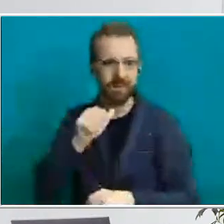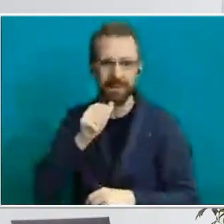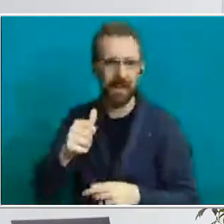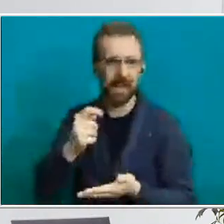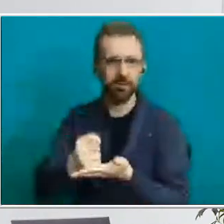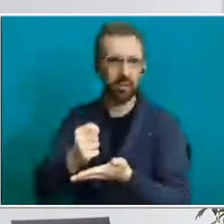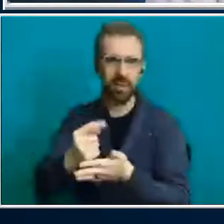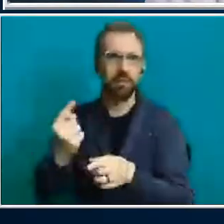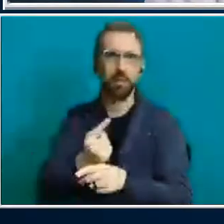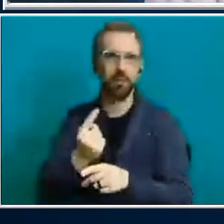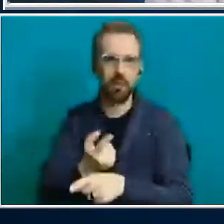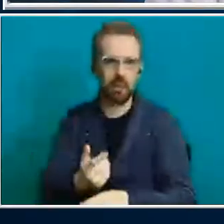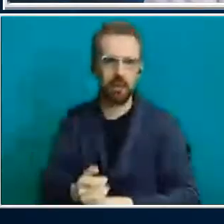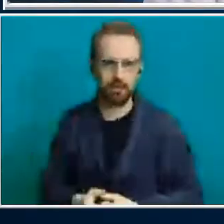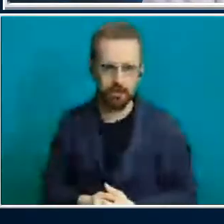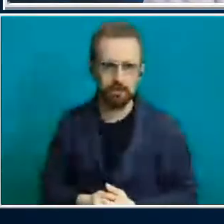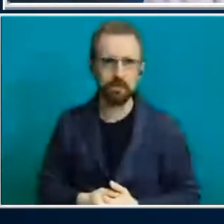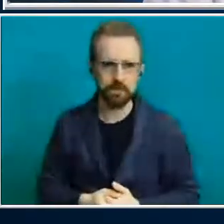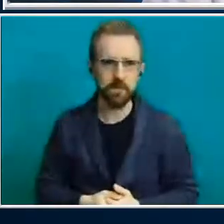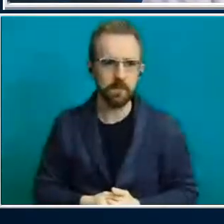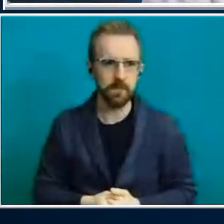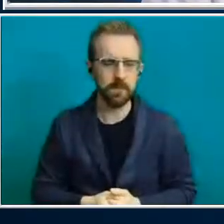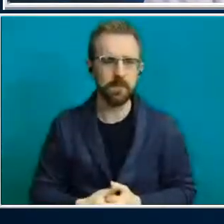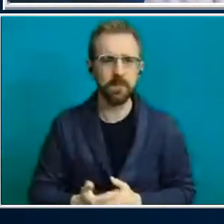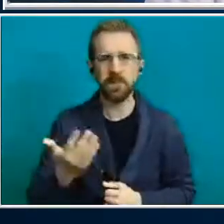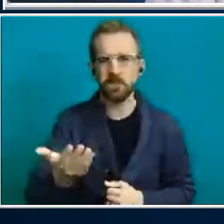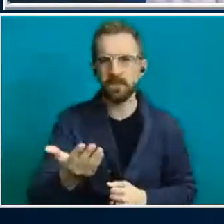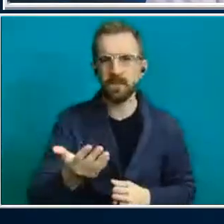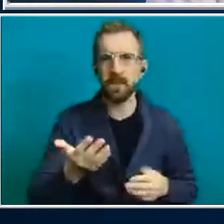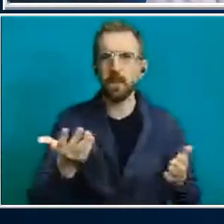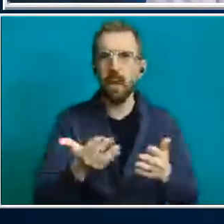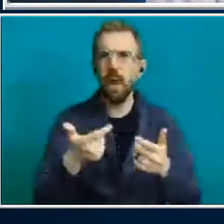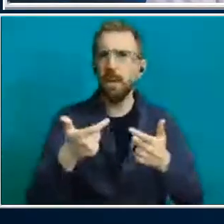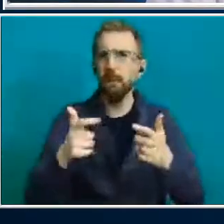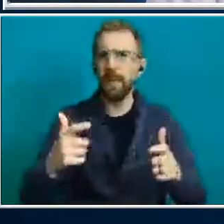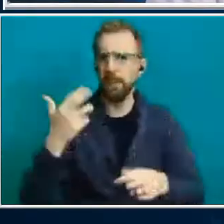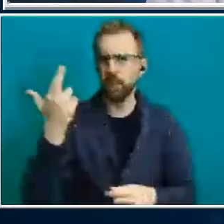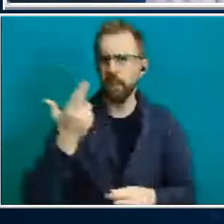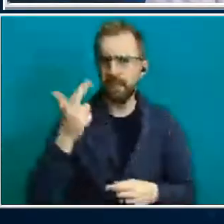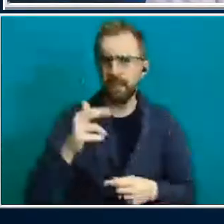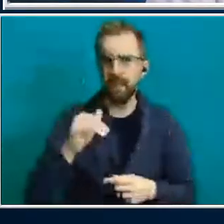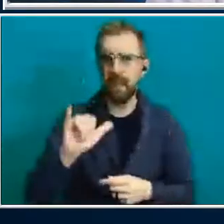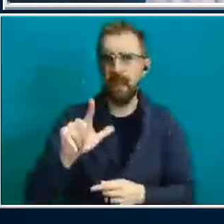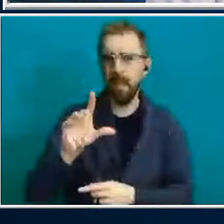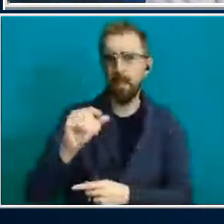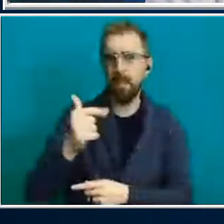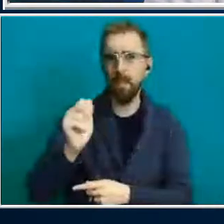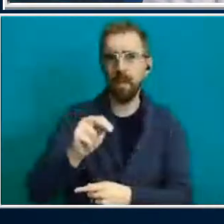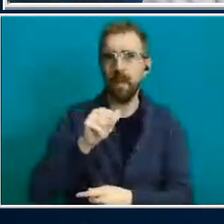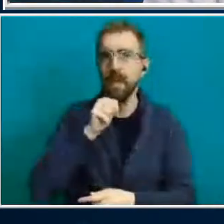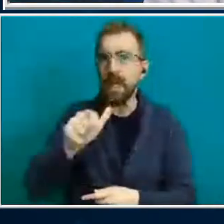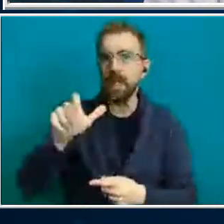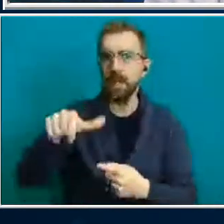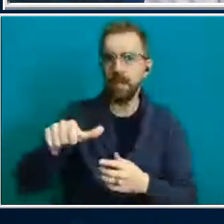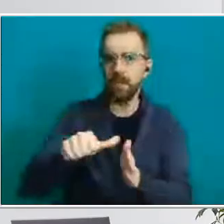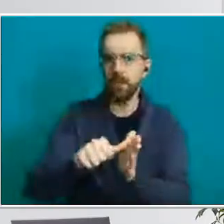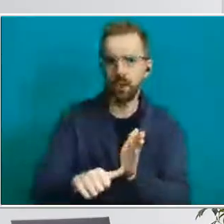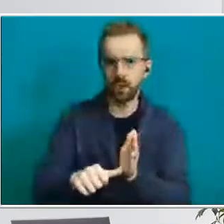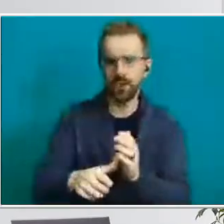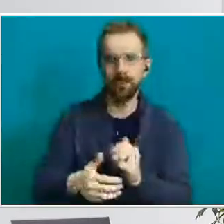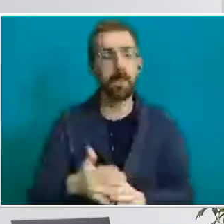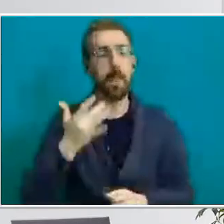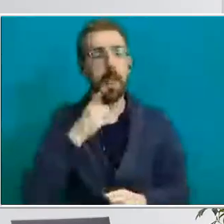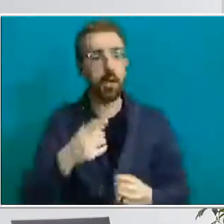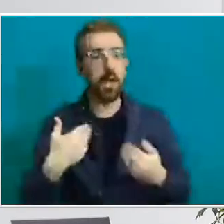appropriately. So what is the biggest reason that Logan didn't need surgery? Luckily, she had a